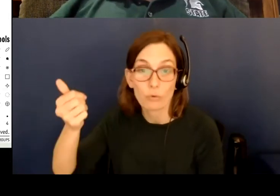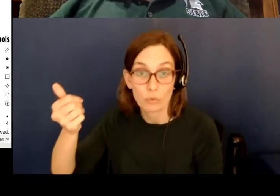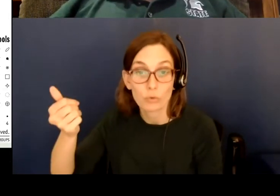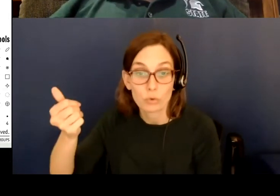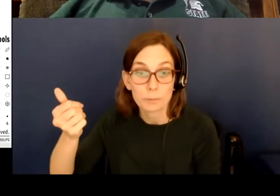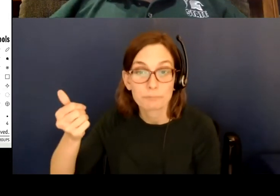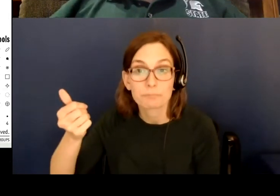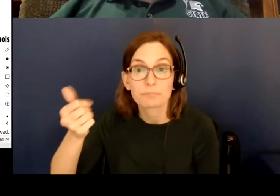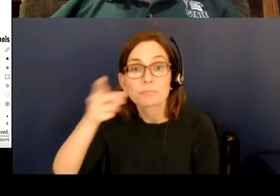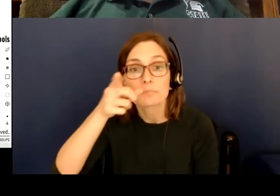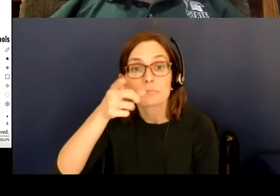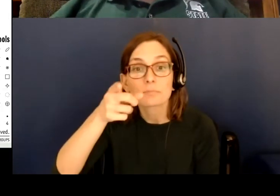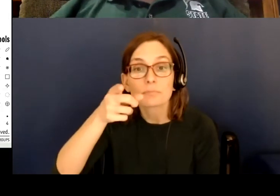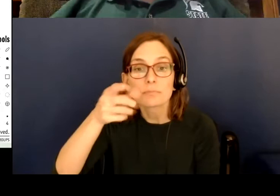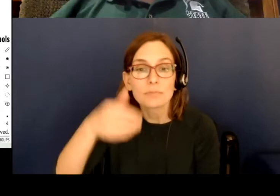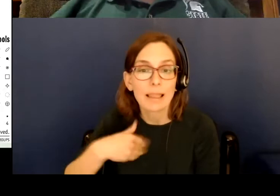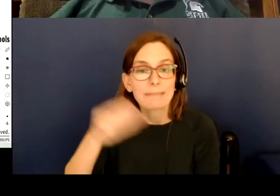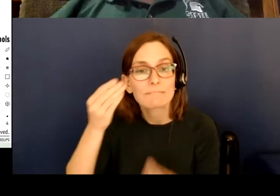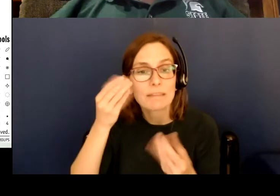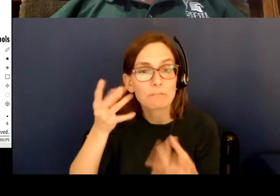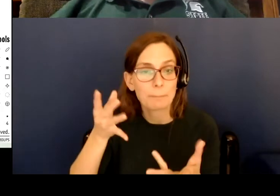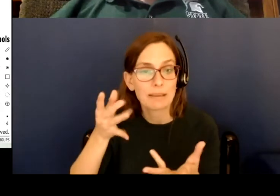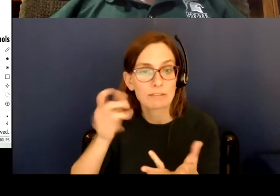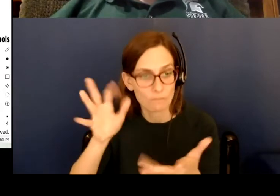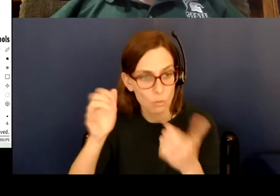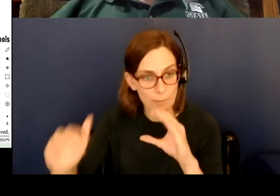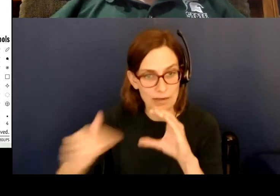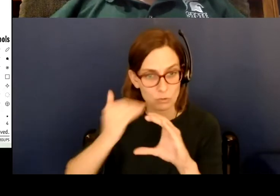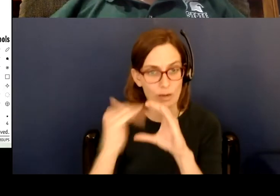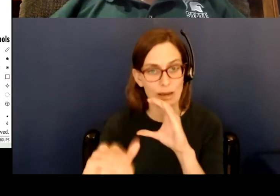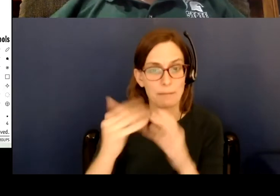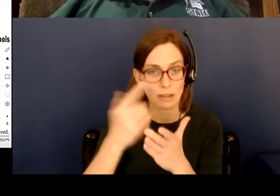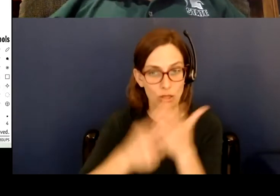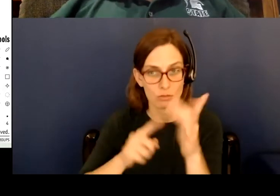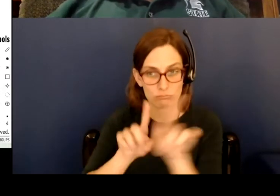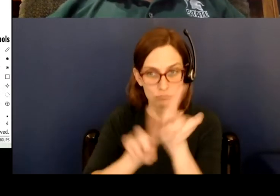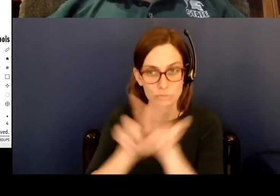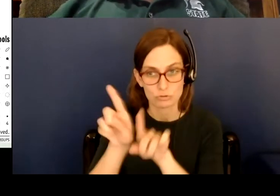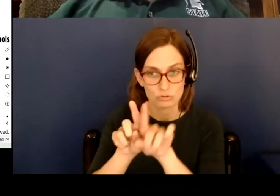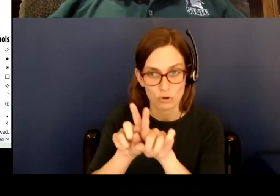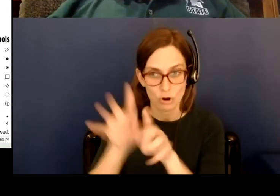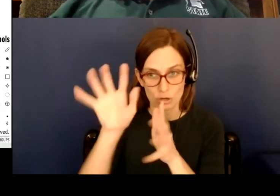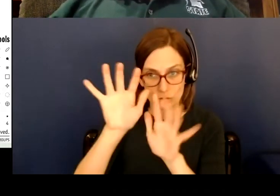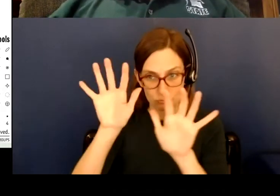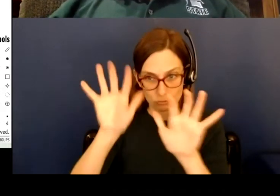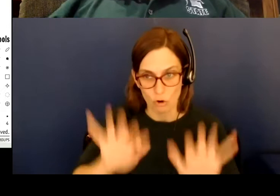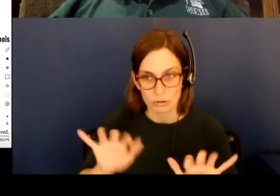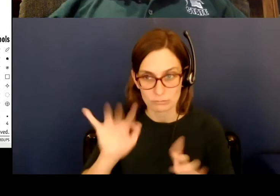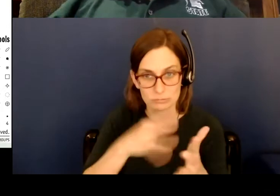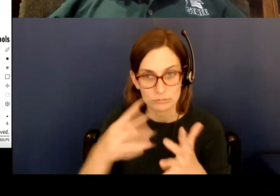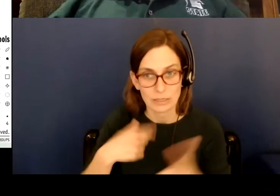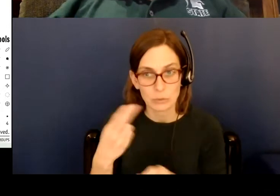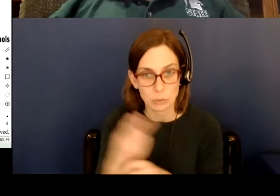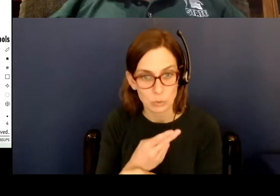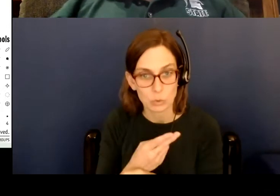I have as information, if you wish me to email it to you, some star charts that I use. And here's one. Here's how to use it. You